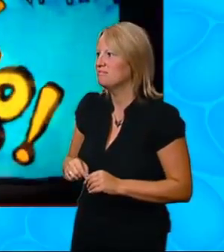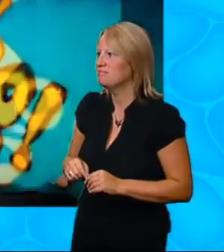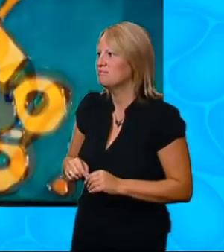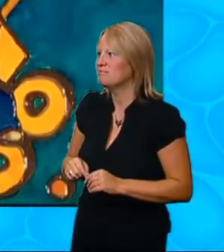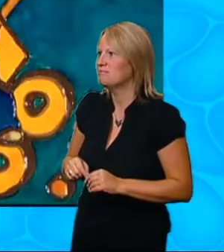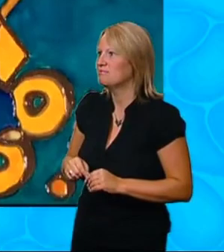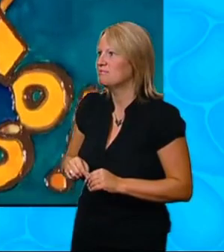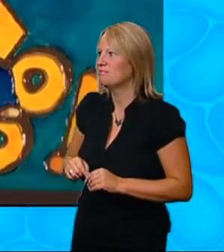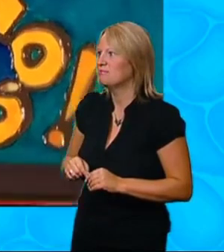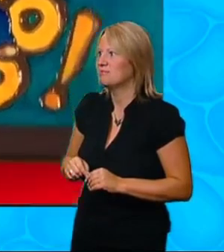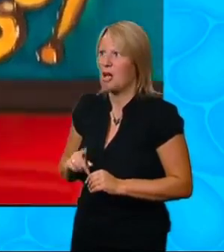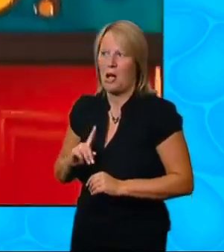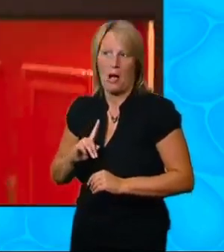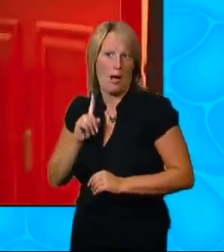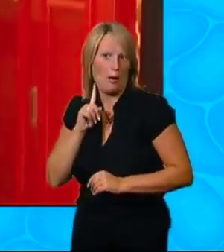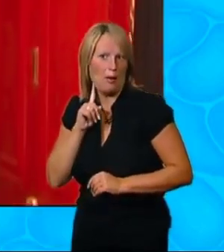Me too.